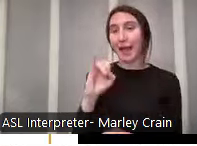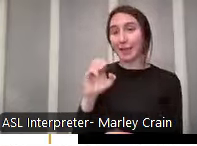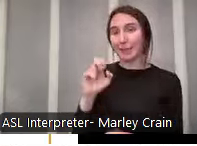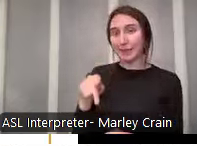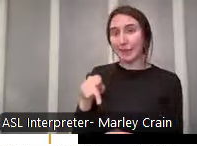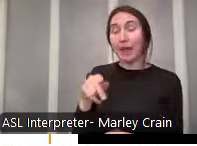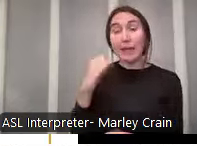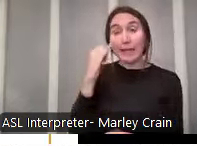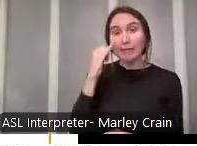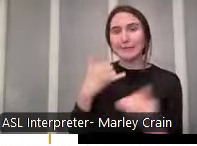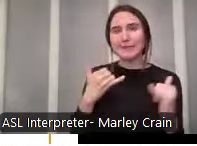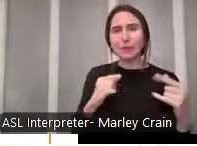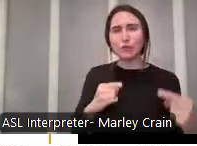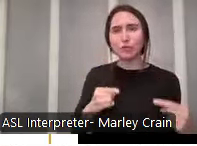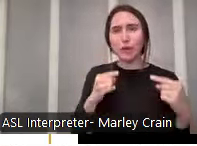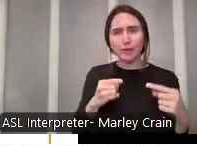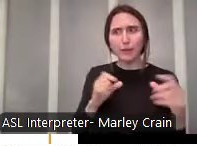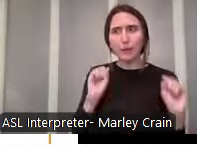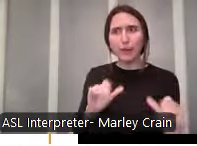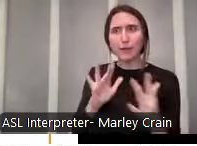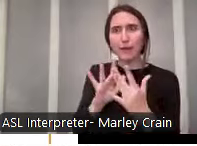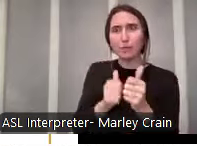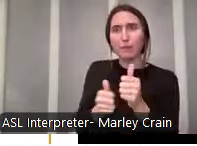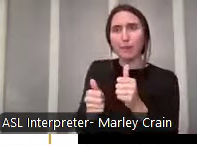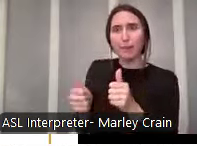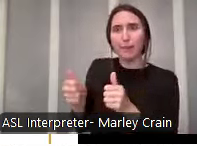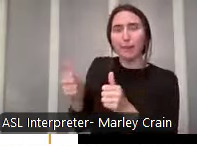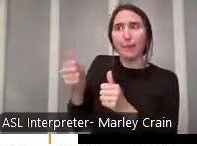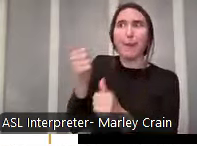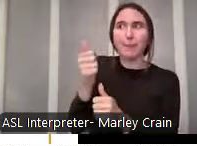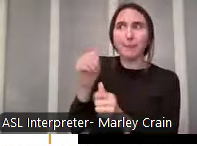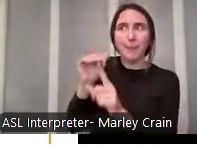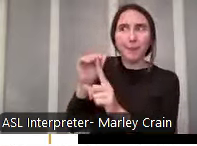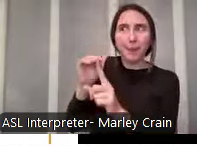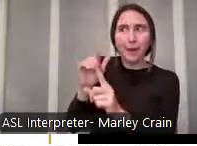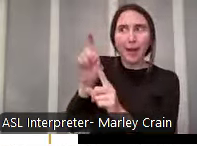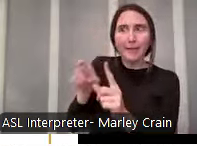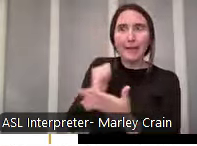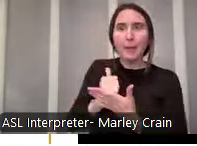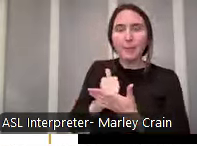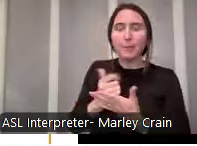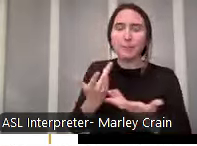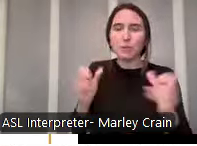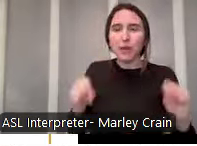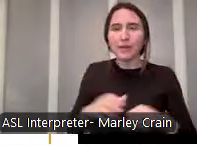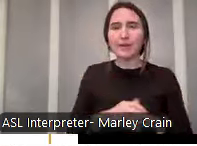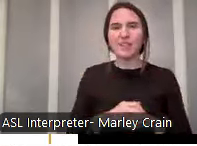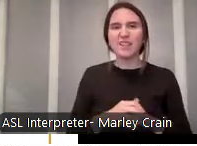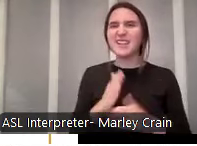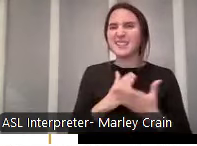that focus entirely on special education and how to advocate for your child. But this is just a really quick